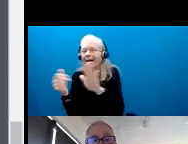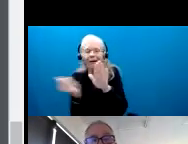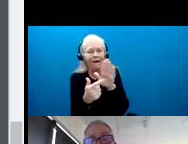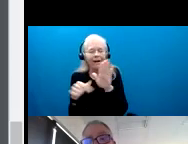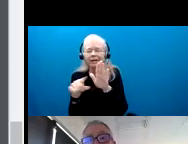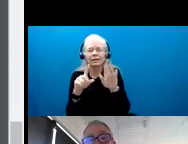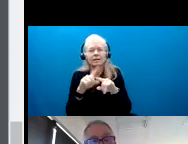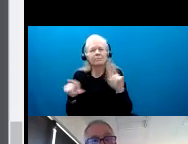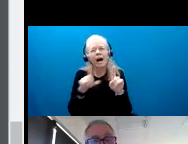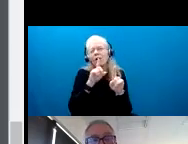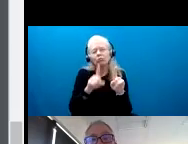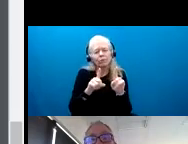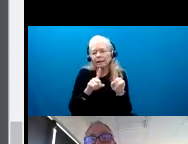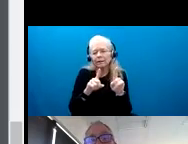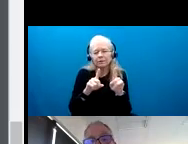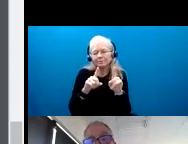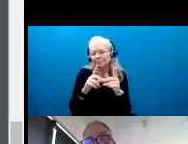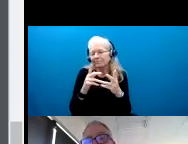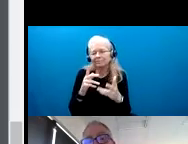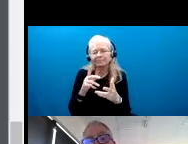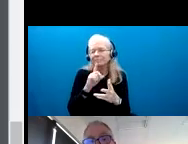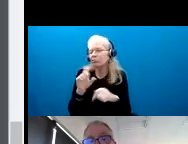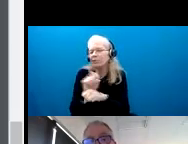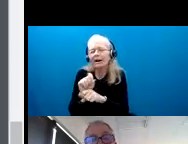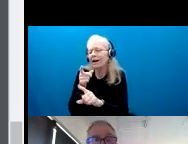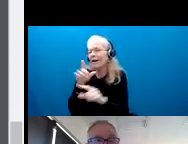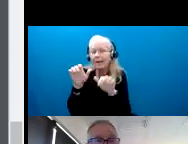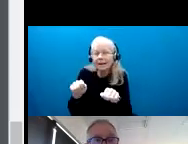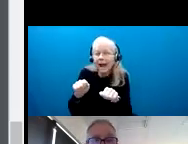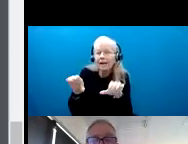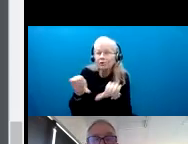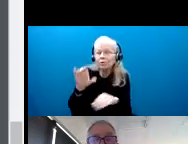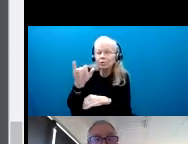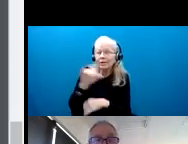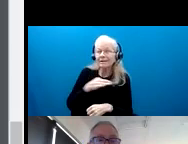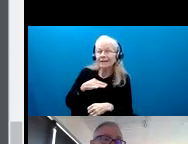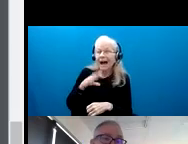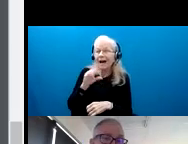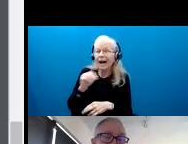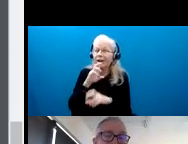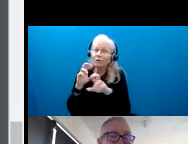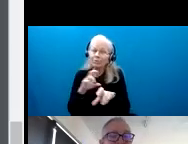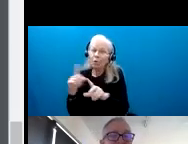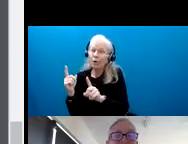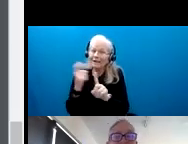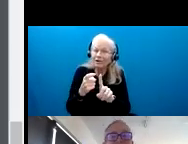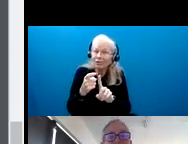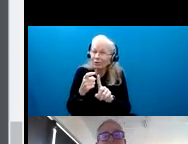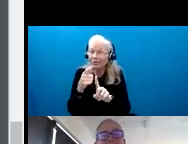for staff to get through the review and issue a report in that amount of time, I